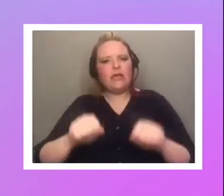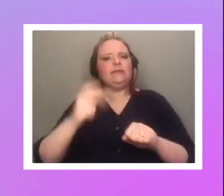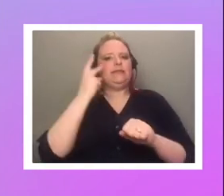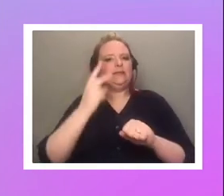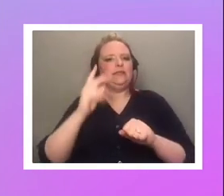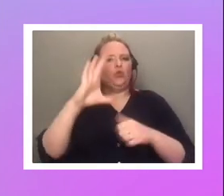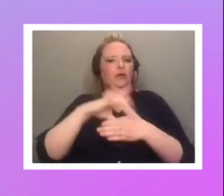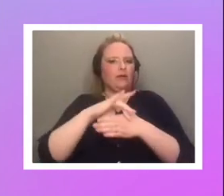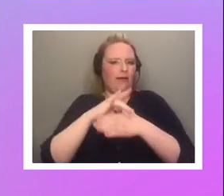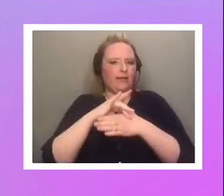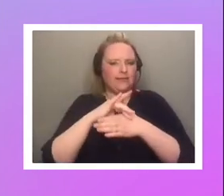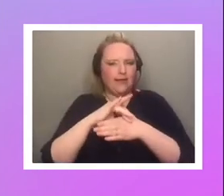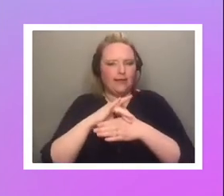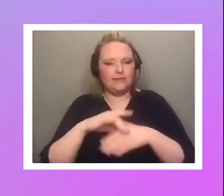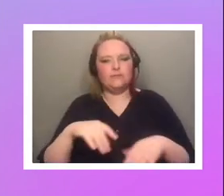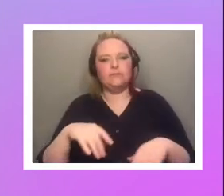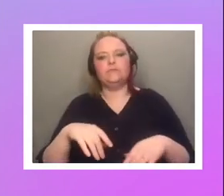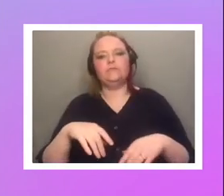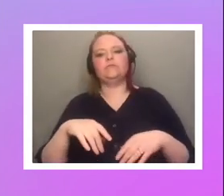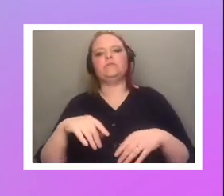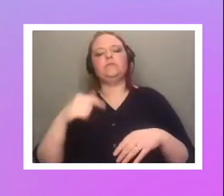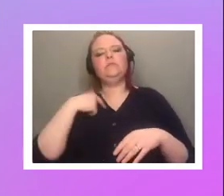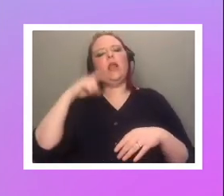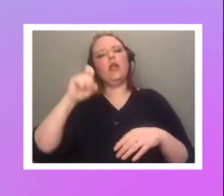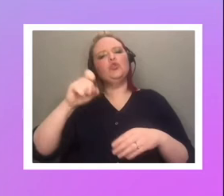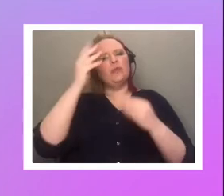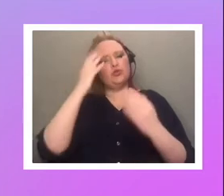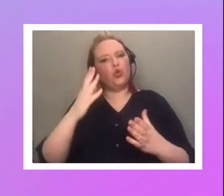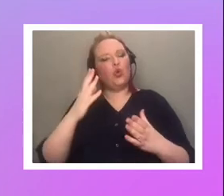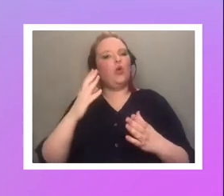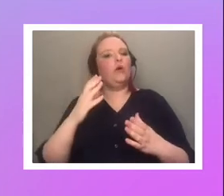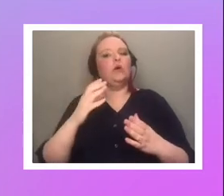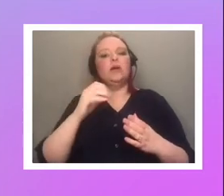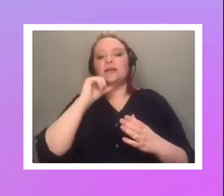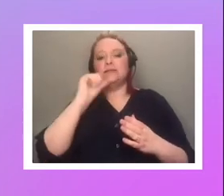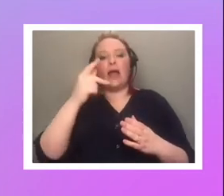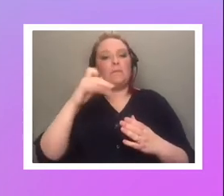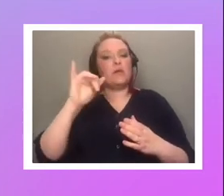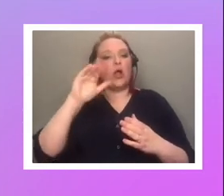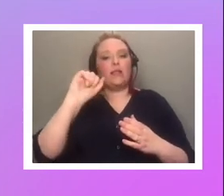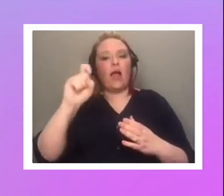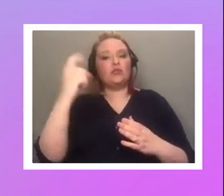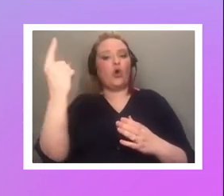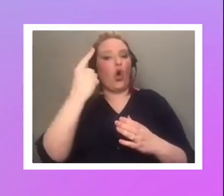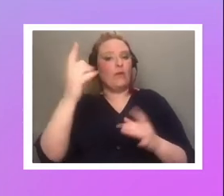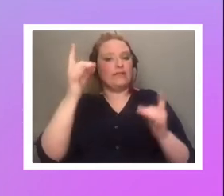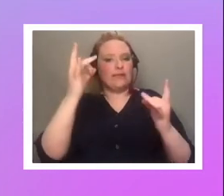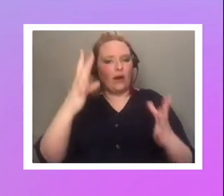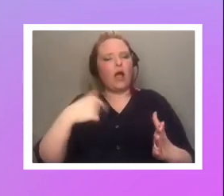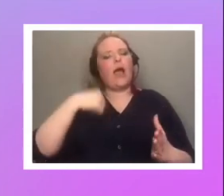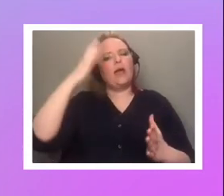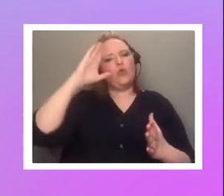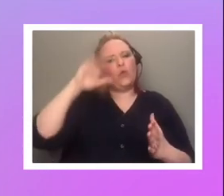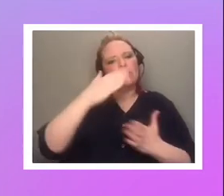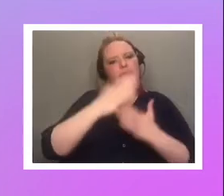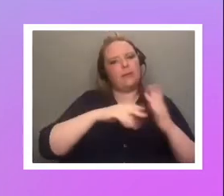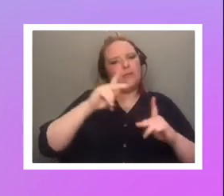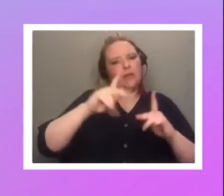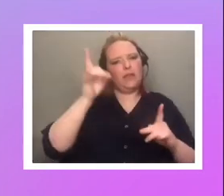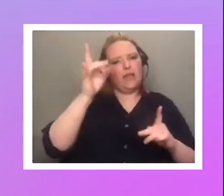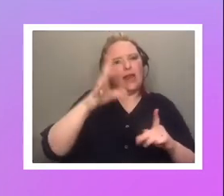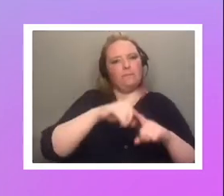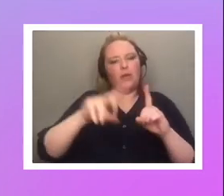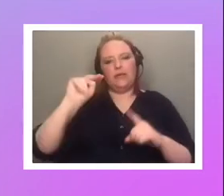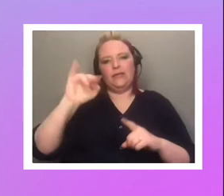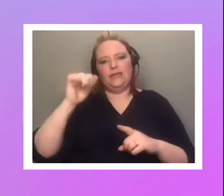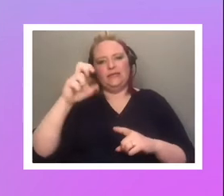content. I should note that this isn't to say that parallax is always terrible. I know some people hate it, but even the Nielsen Norman group